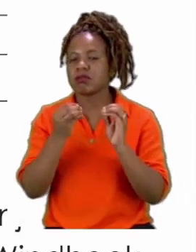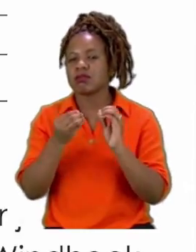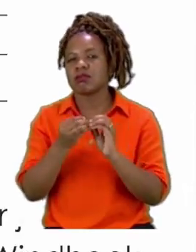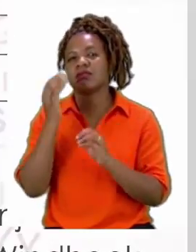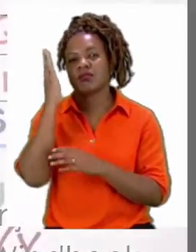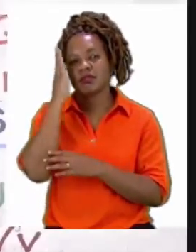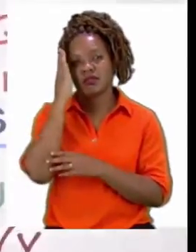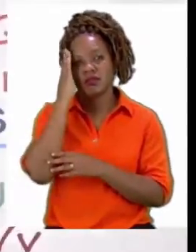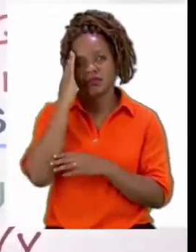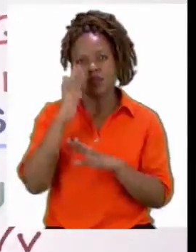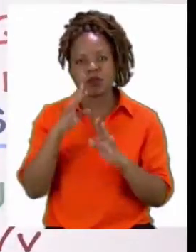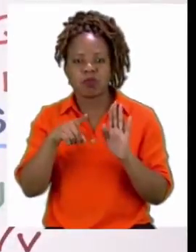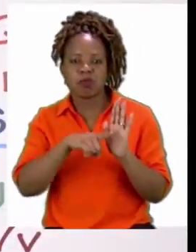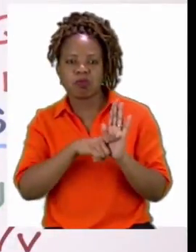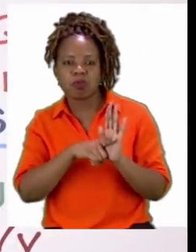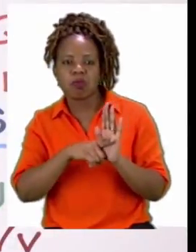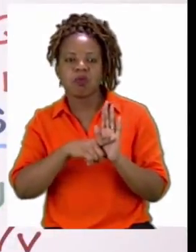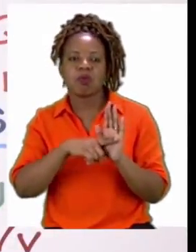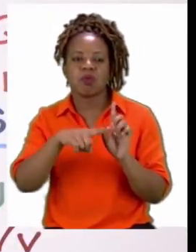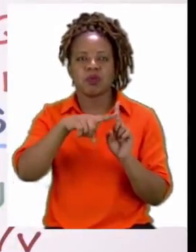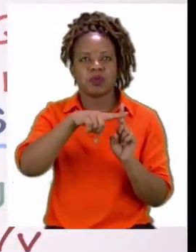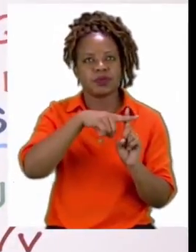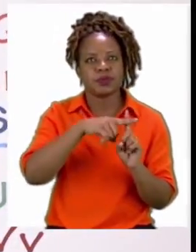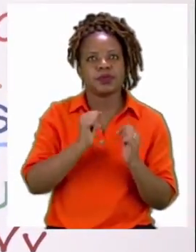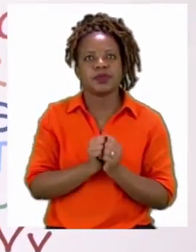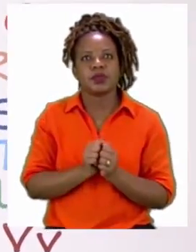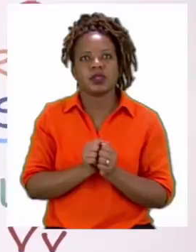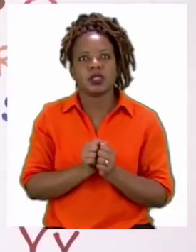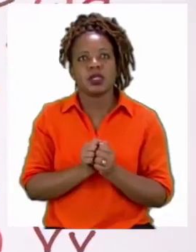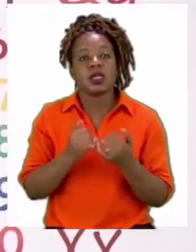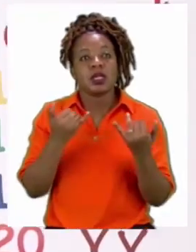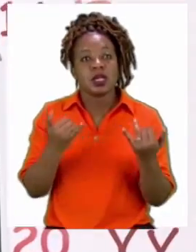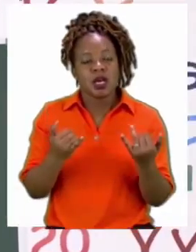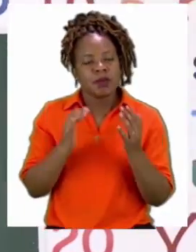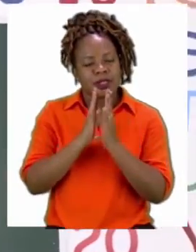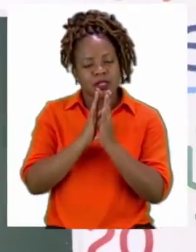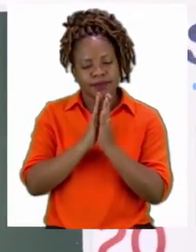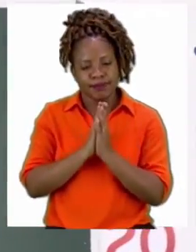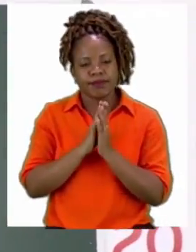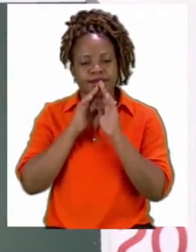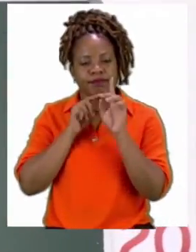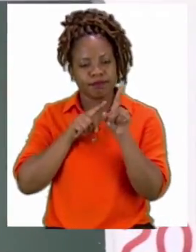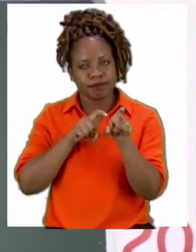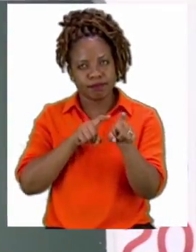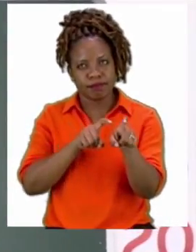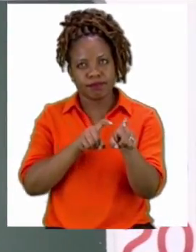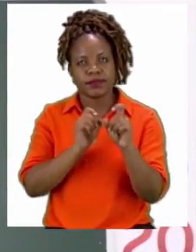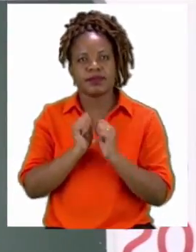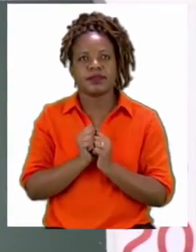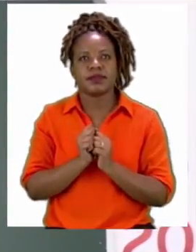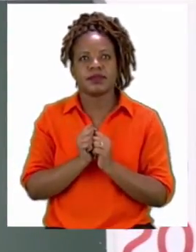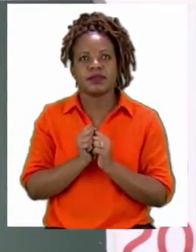board. Now I want you to follow what has been happening in this problem solving sum. We are told that